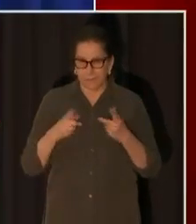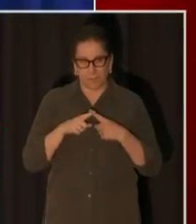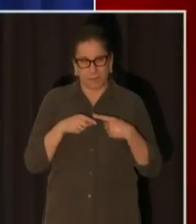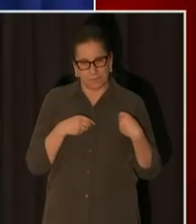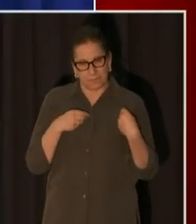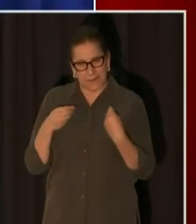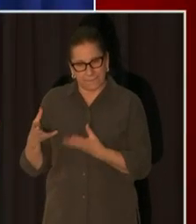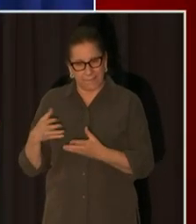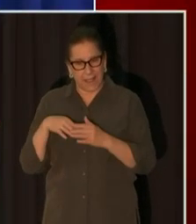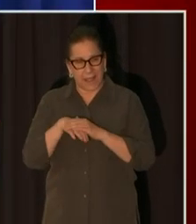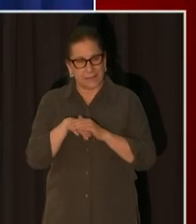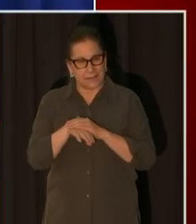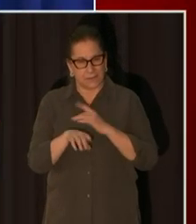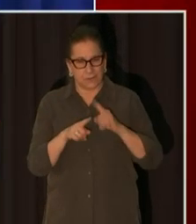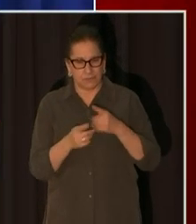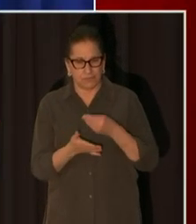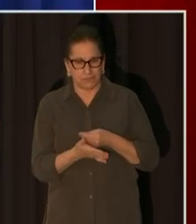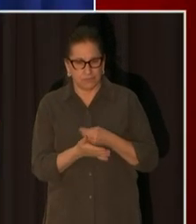as well.